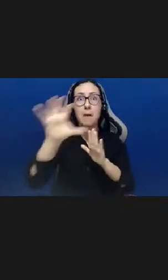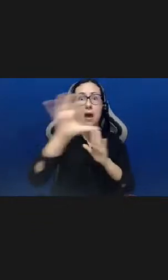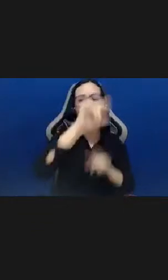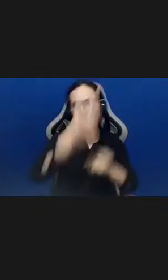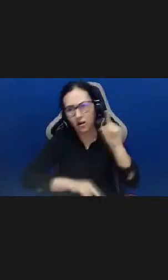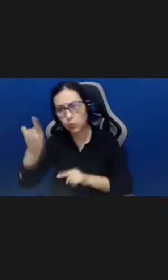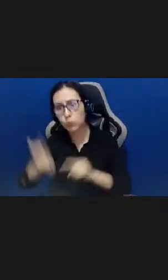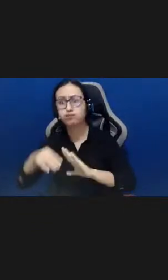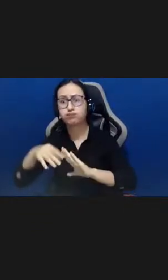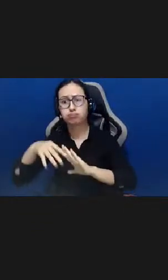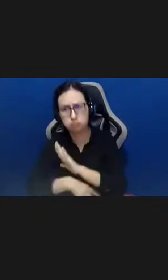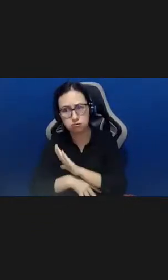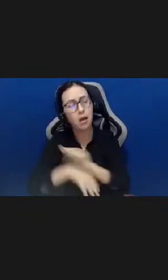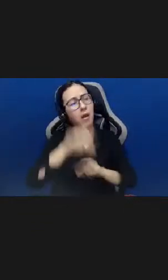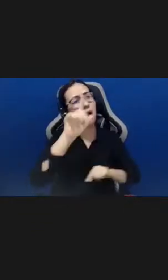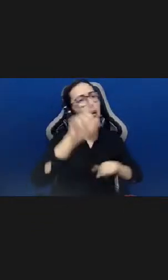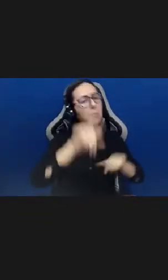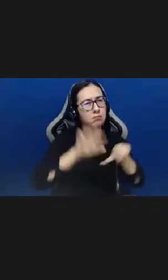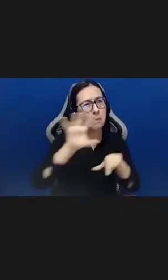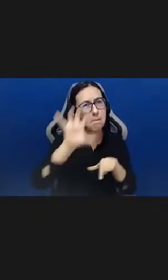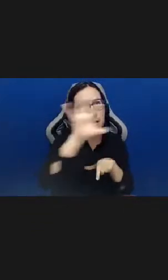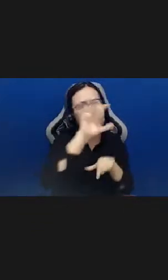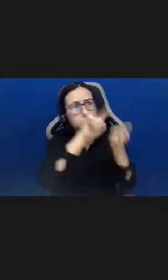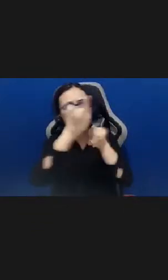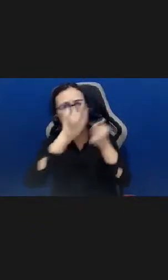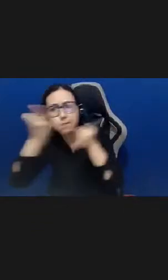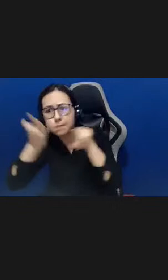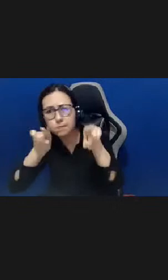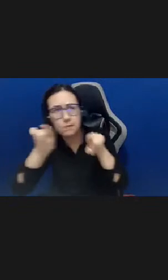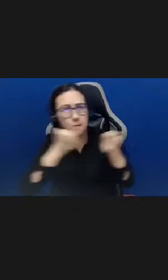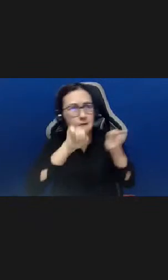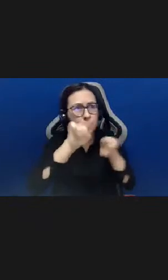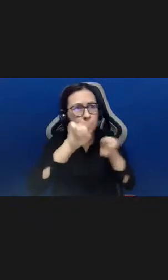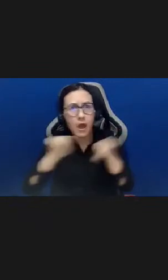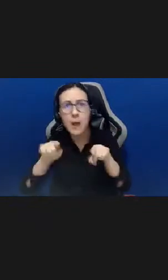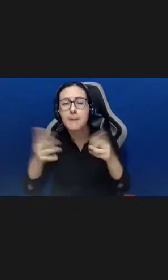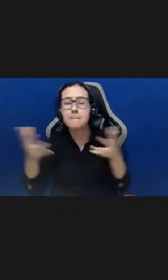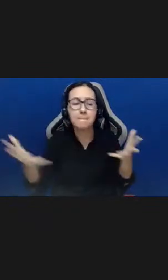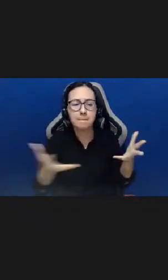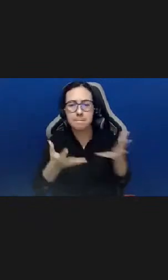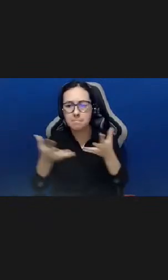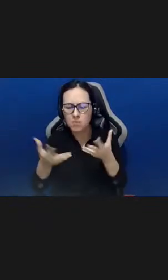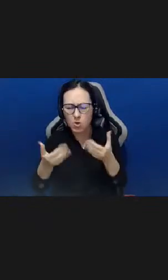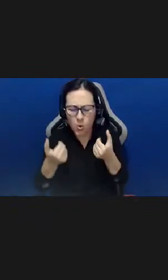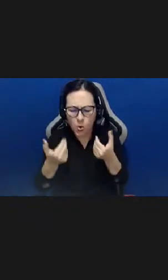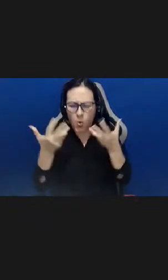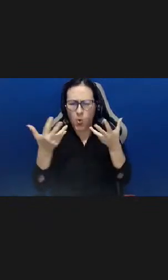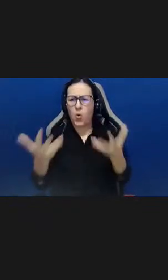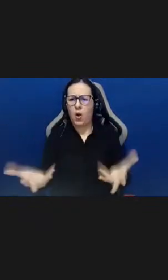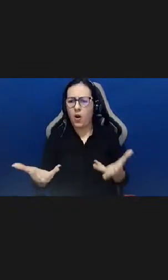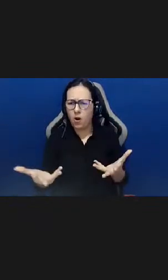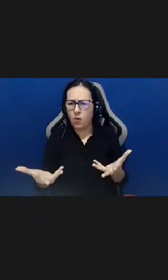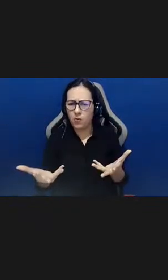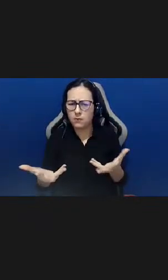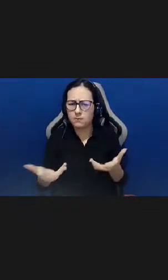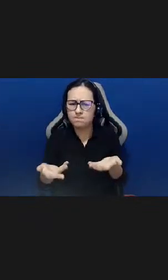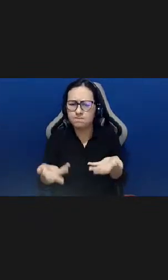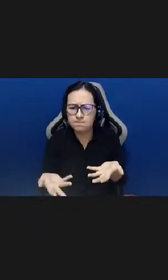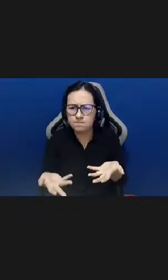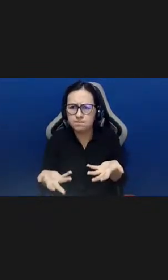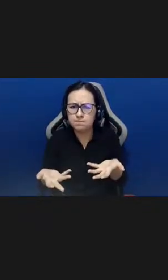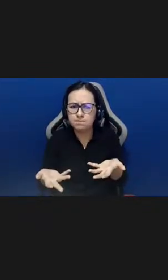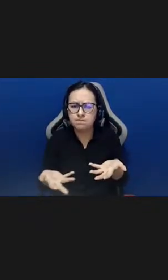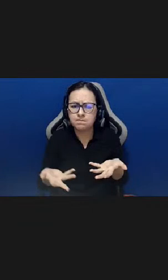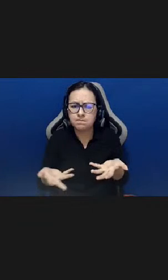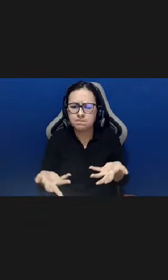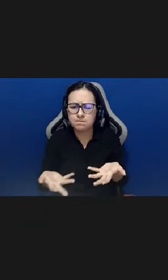pour into the population so as to avoid impoverishment, loss of jobs, loss of productivity, and then the vaccine.